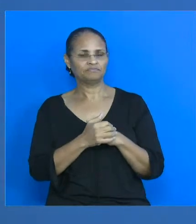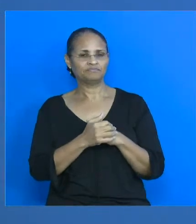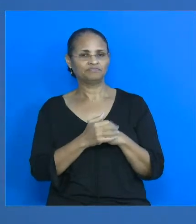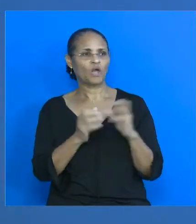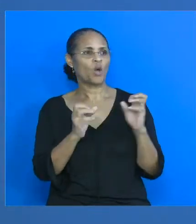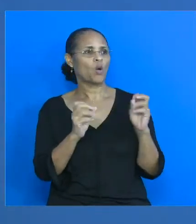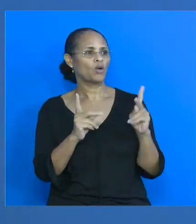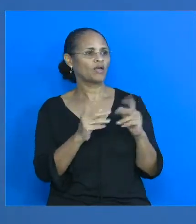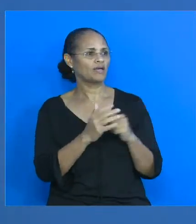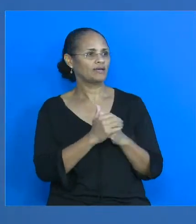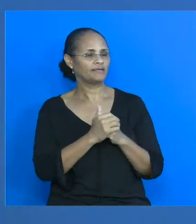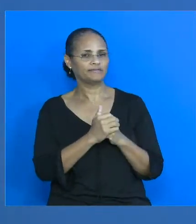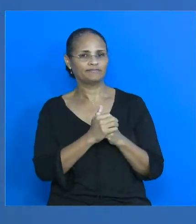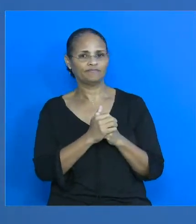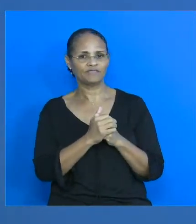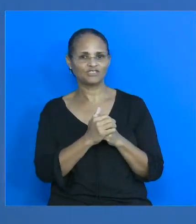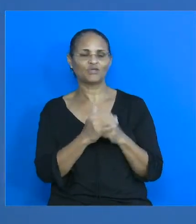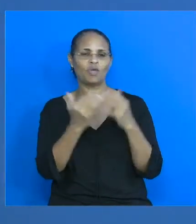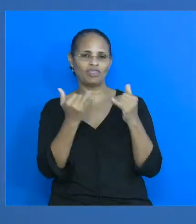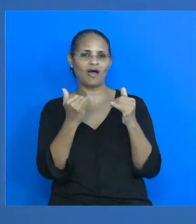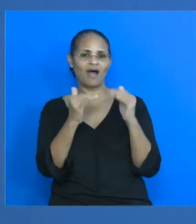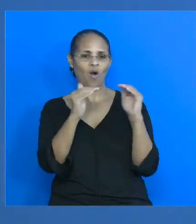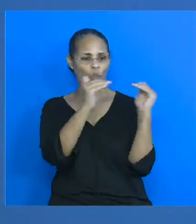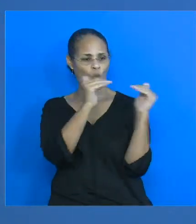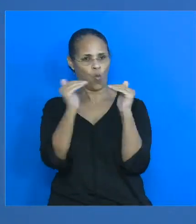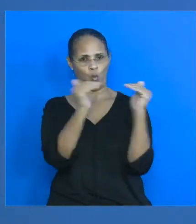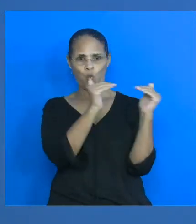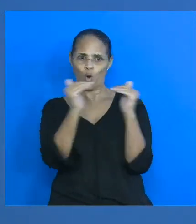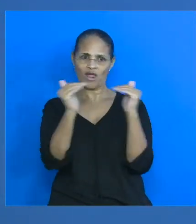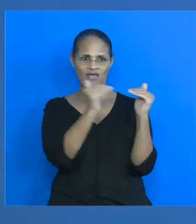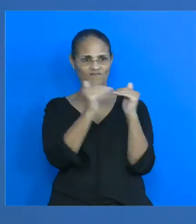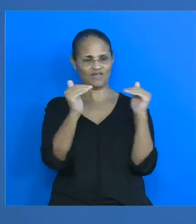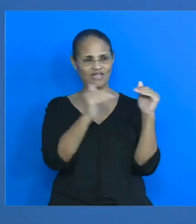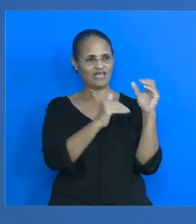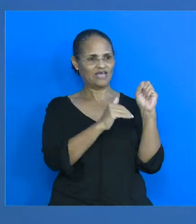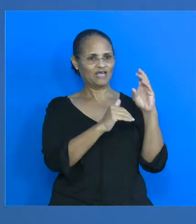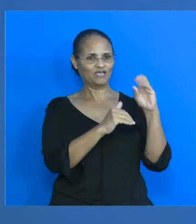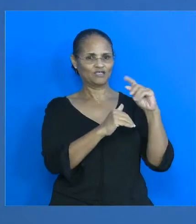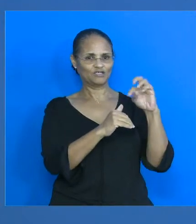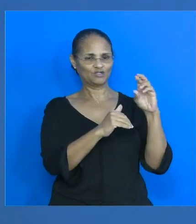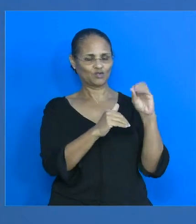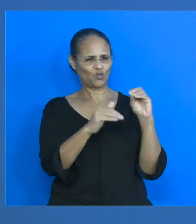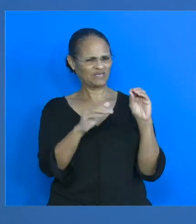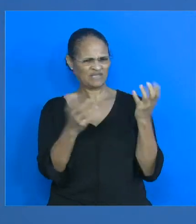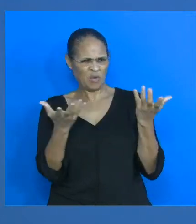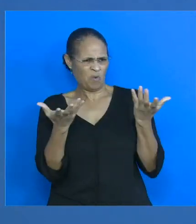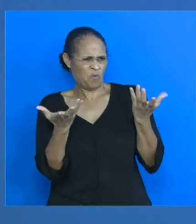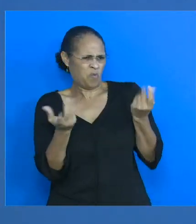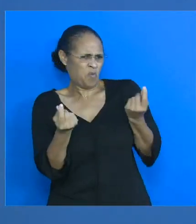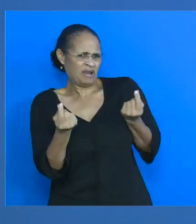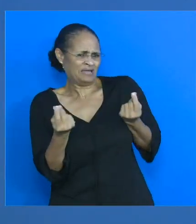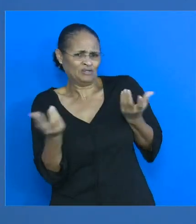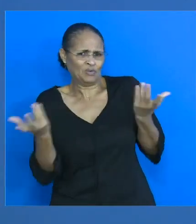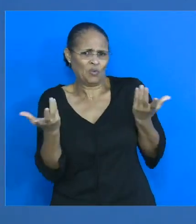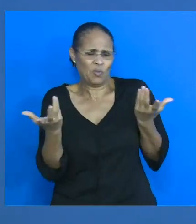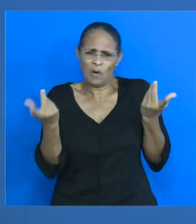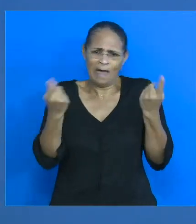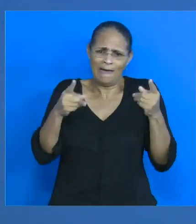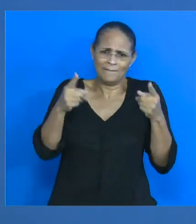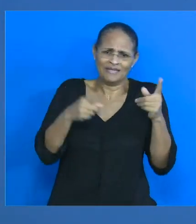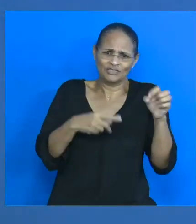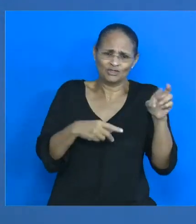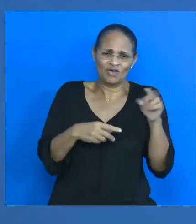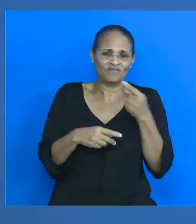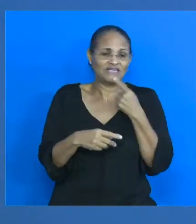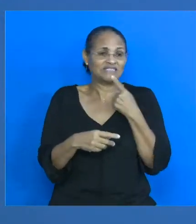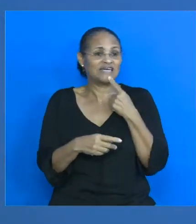Okay, well, I guess they screw us even. But What we'll leave it happened now, like that. Trevor? What'd I do? Another question, Premier. Some workers who were forced